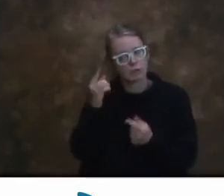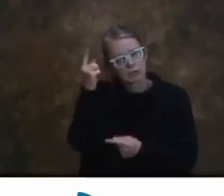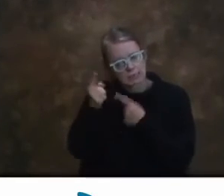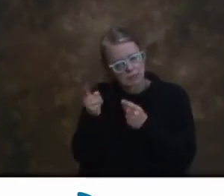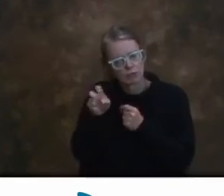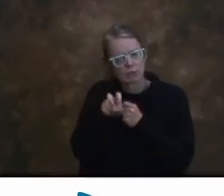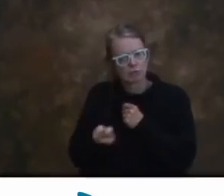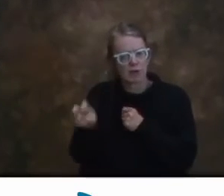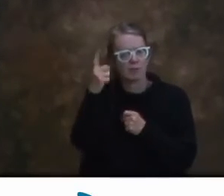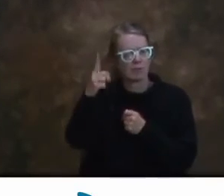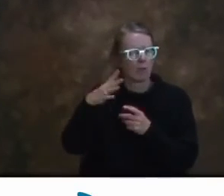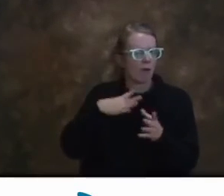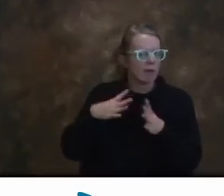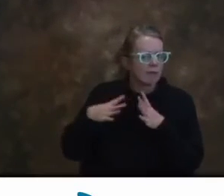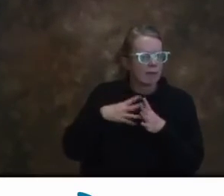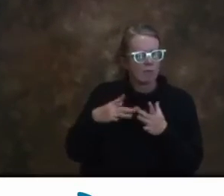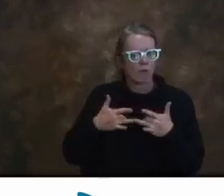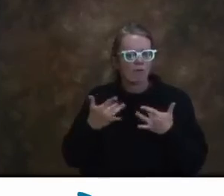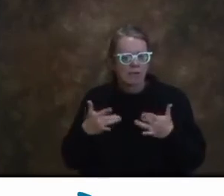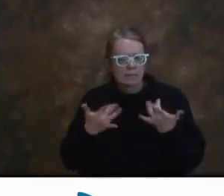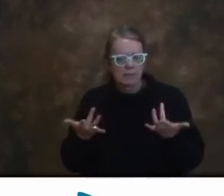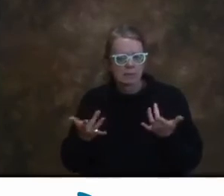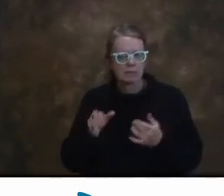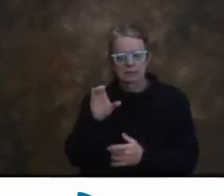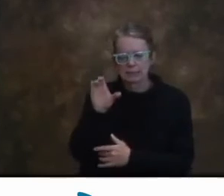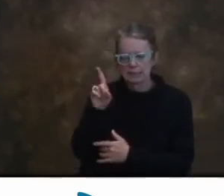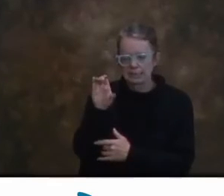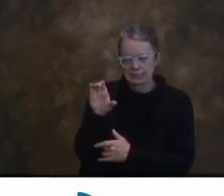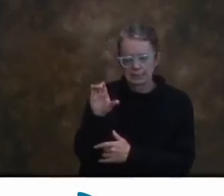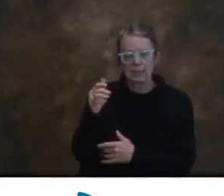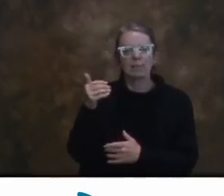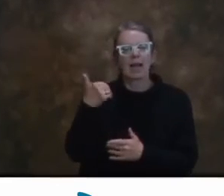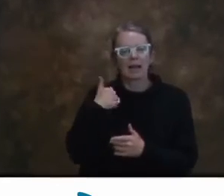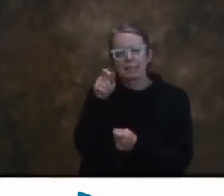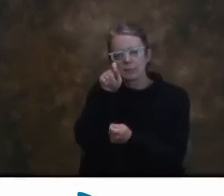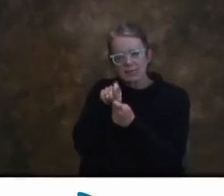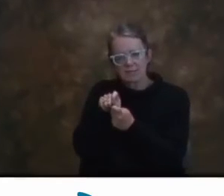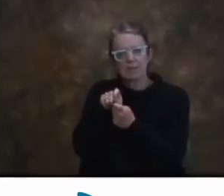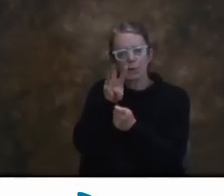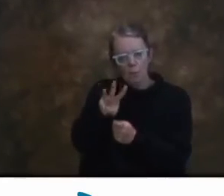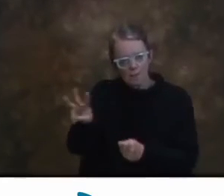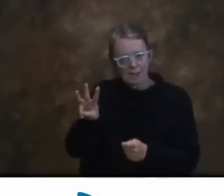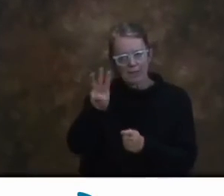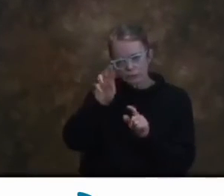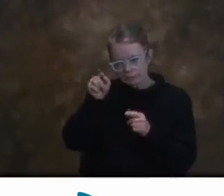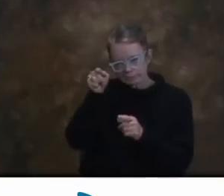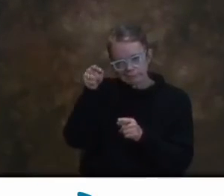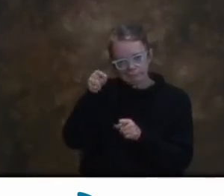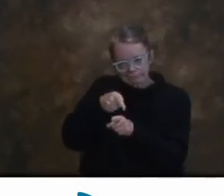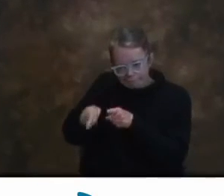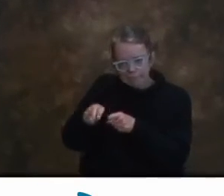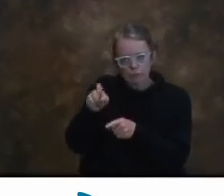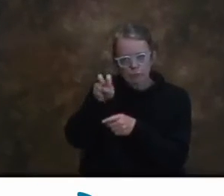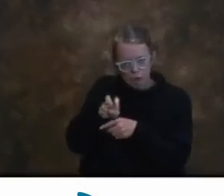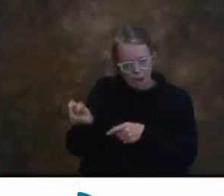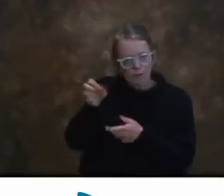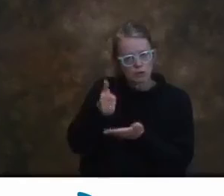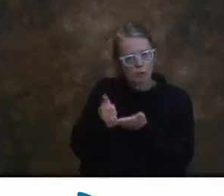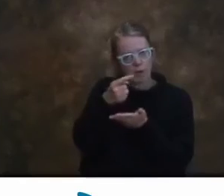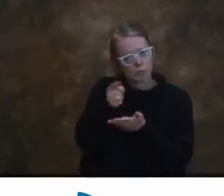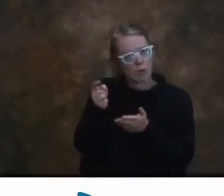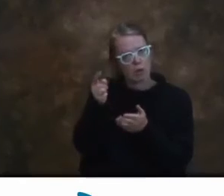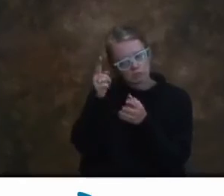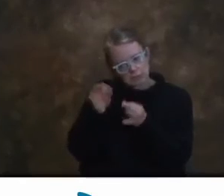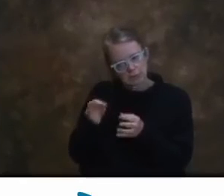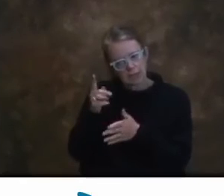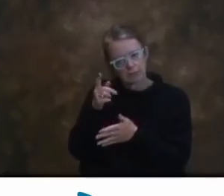or an event, visit the CDC's travel page to help you decide what is best for you and your family when you are